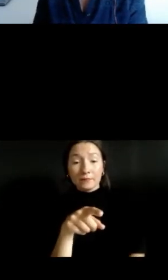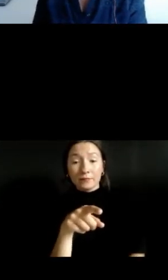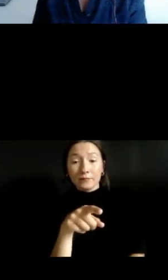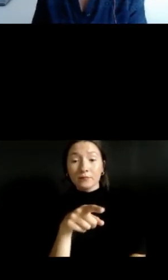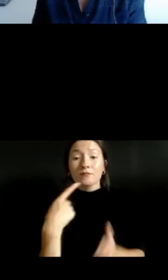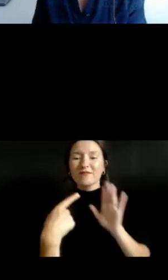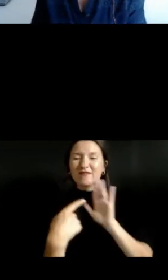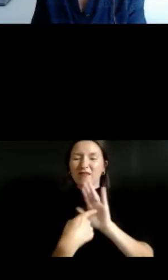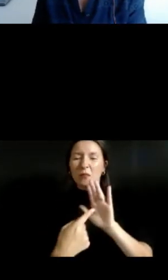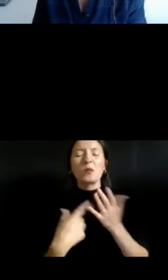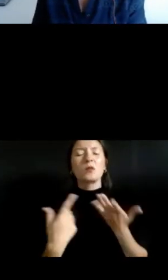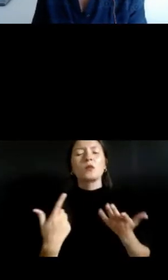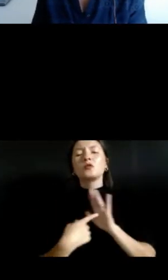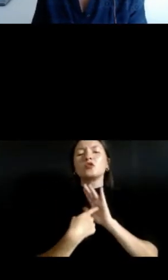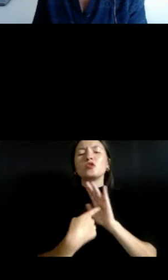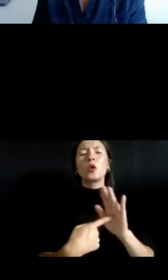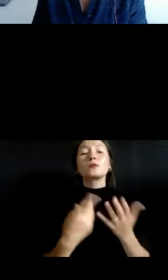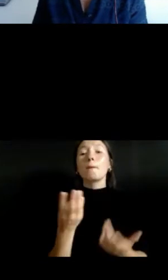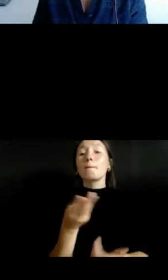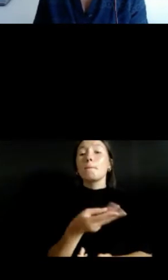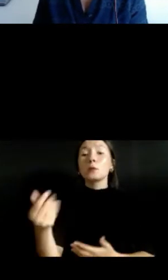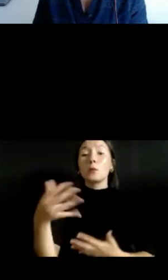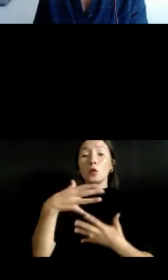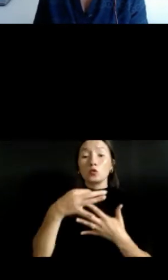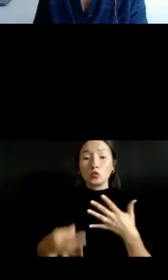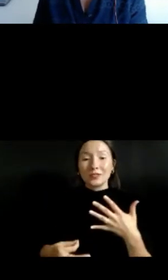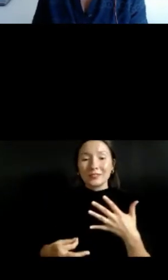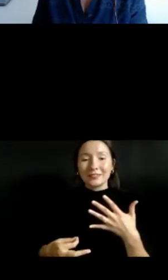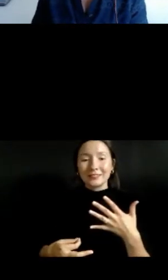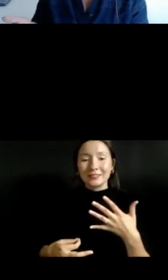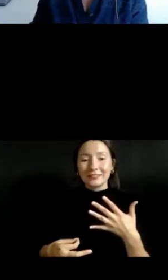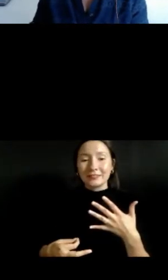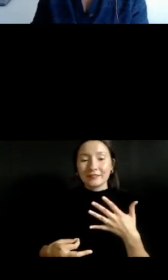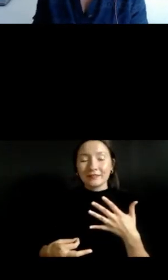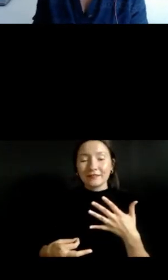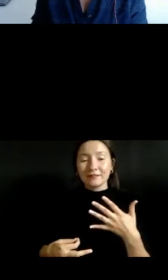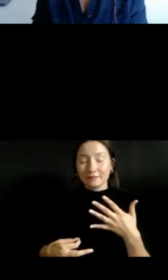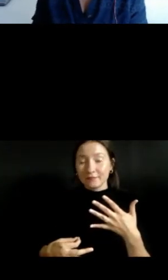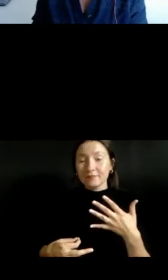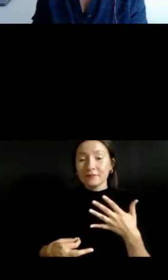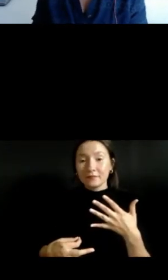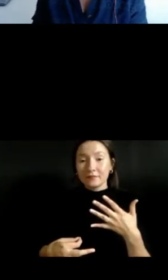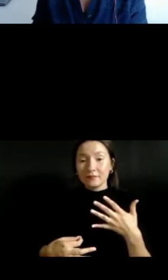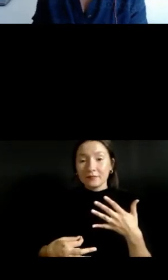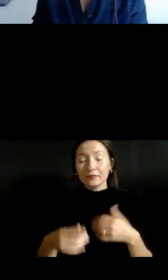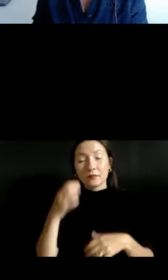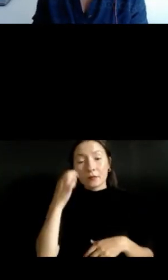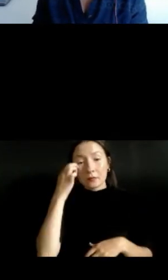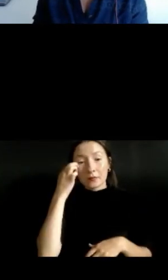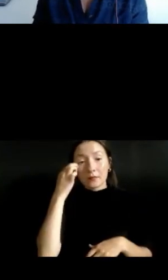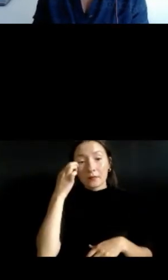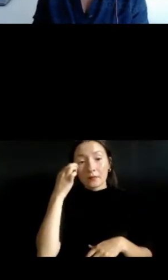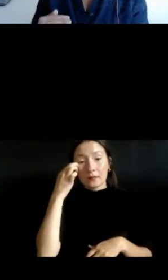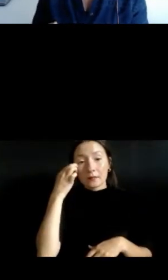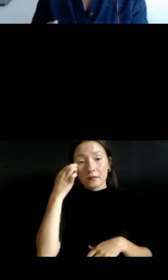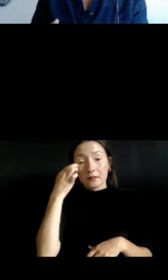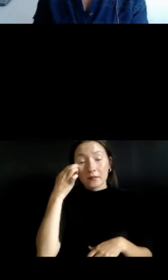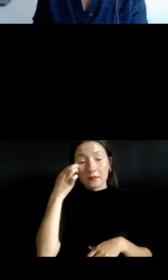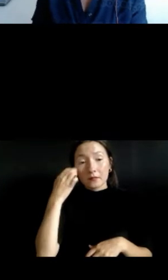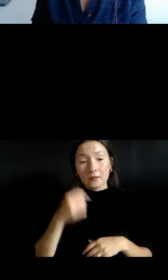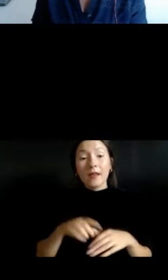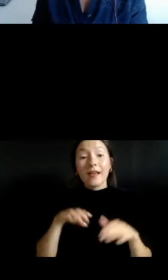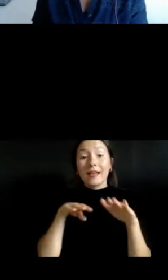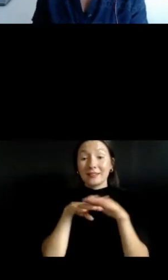version of a drag and drop interaction, which appears automatically. Accessibility checkers are also very